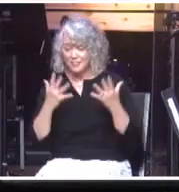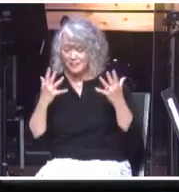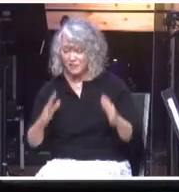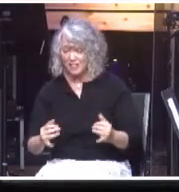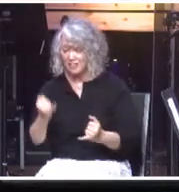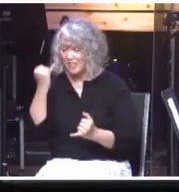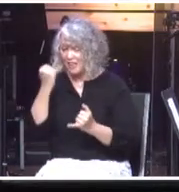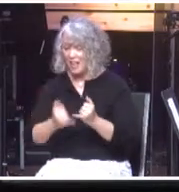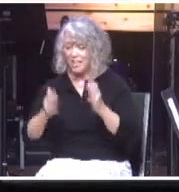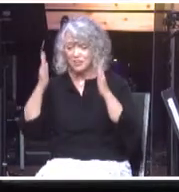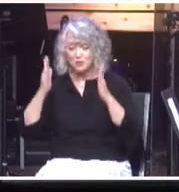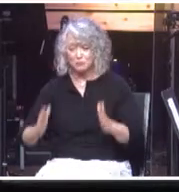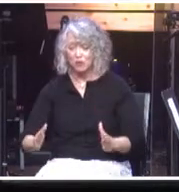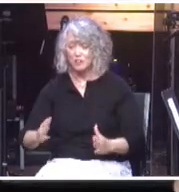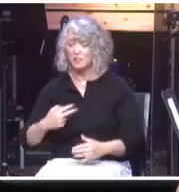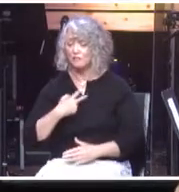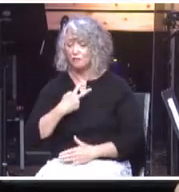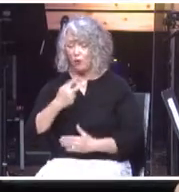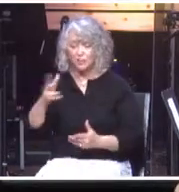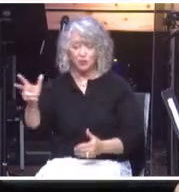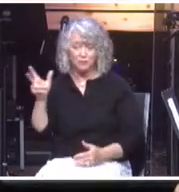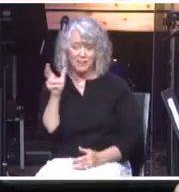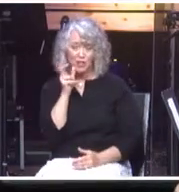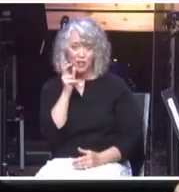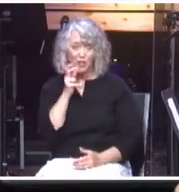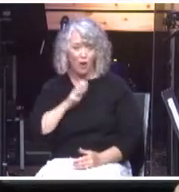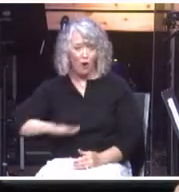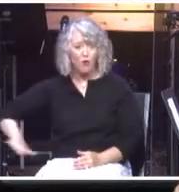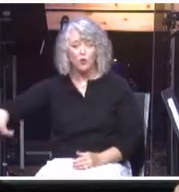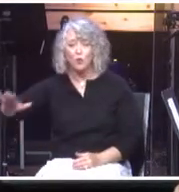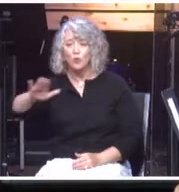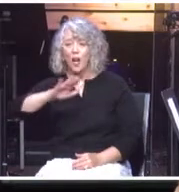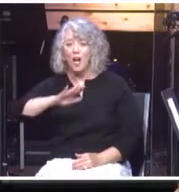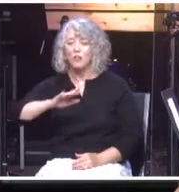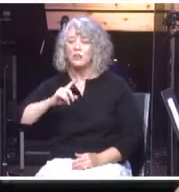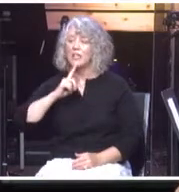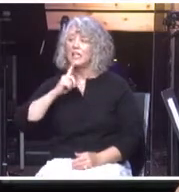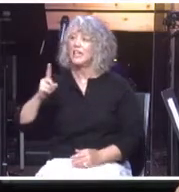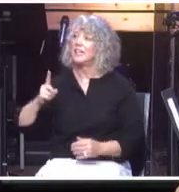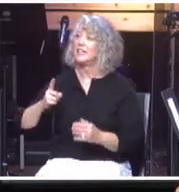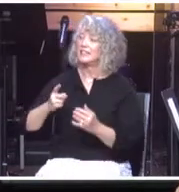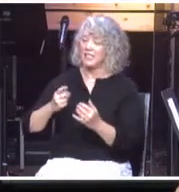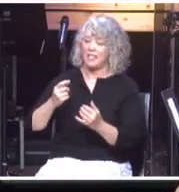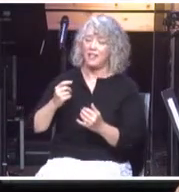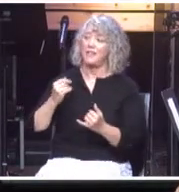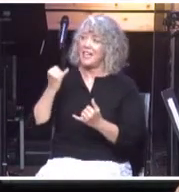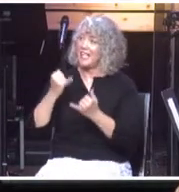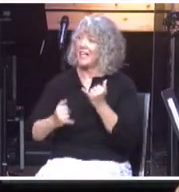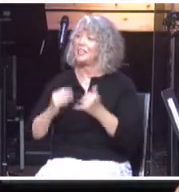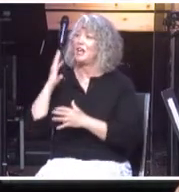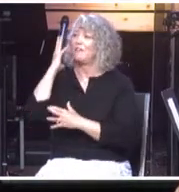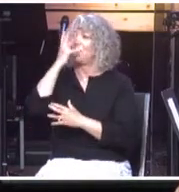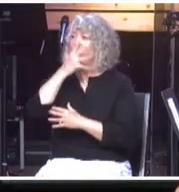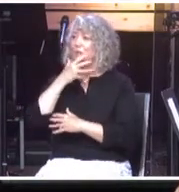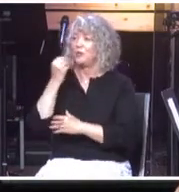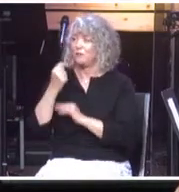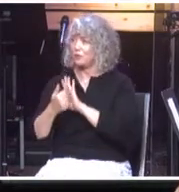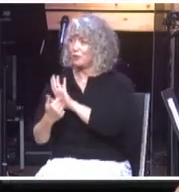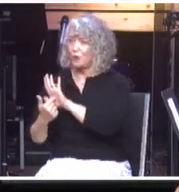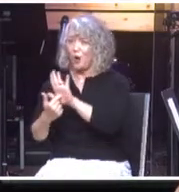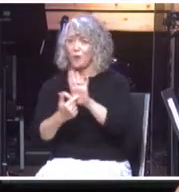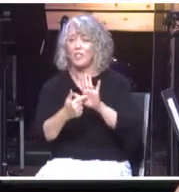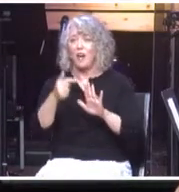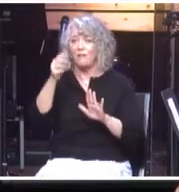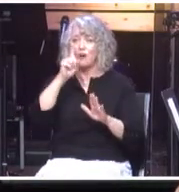have the same message, the ultimate word of all revelation. The end of the whole of the majestic unfolding of God's purposes will be